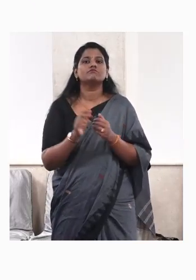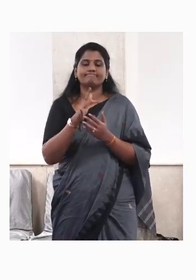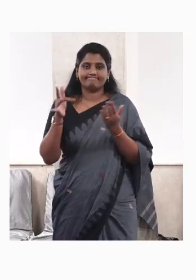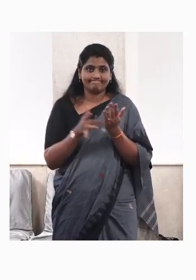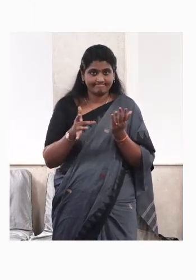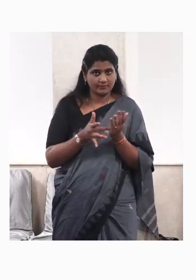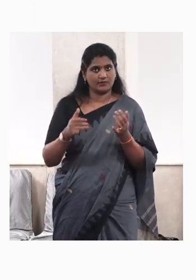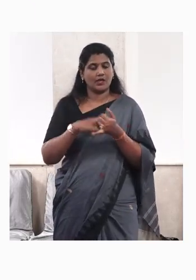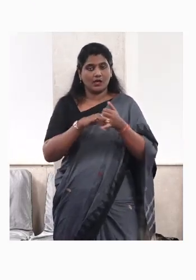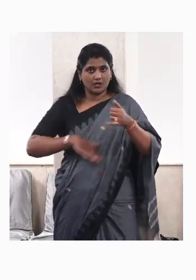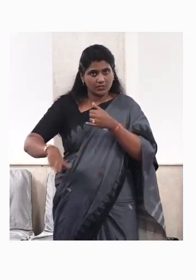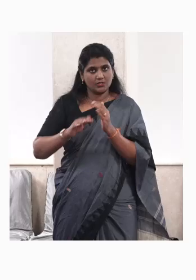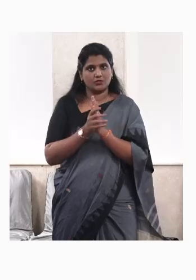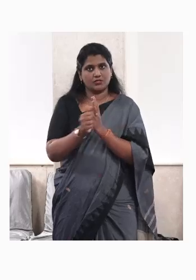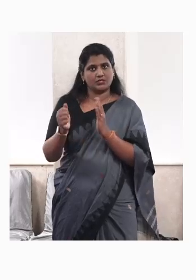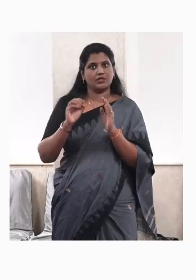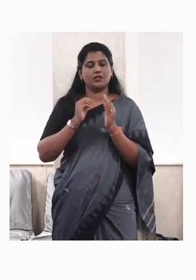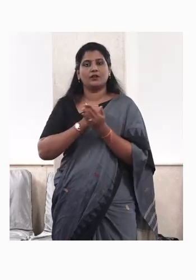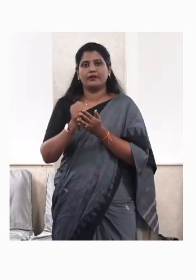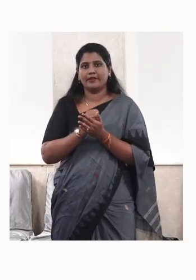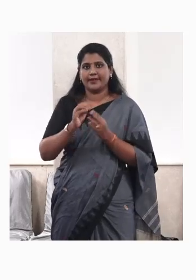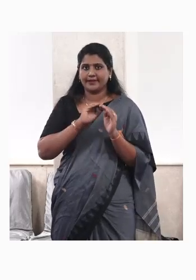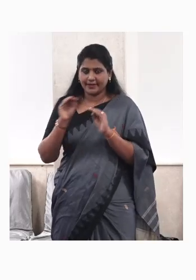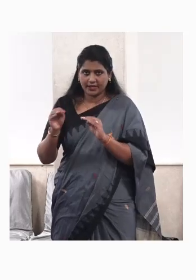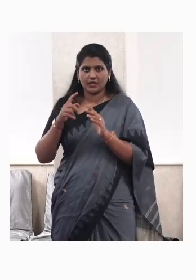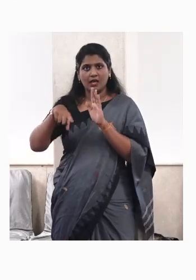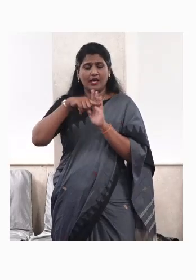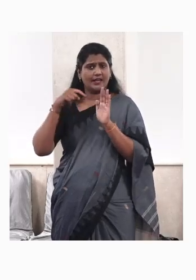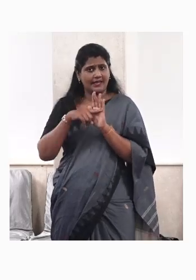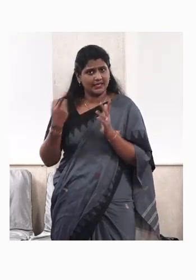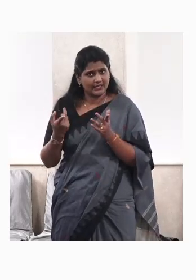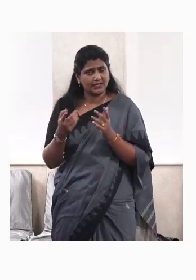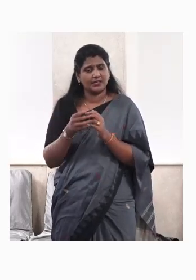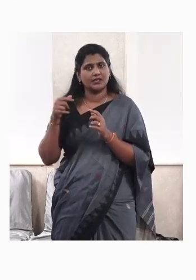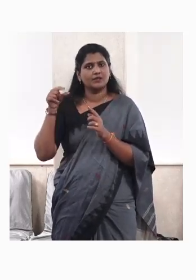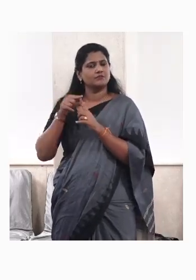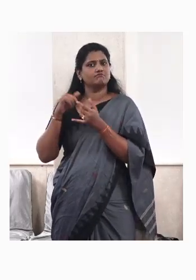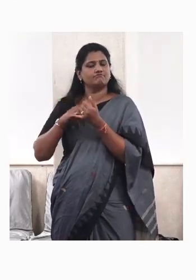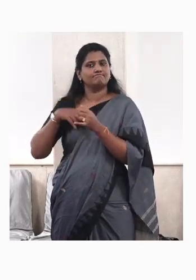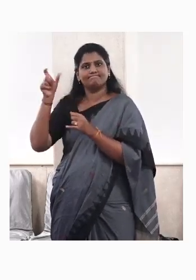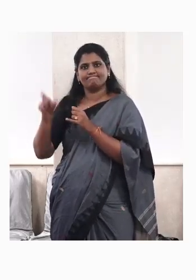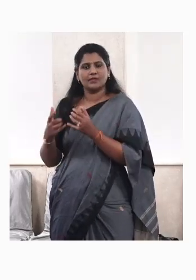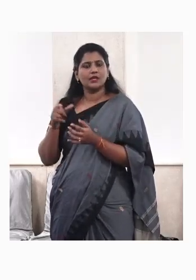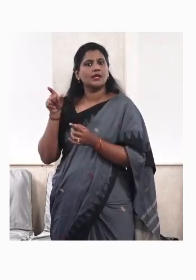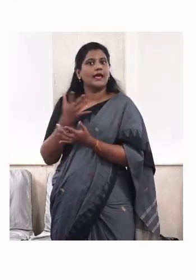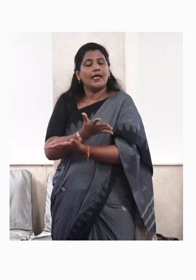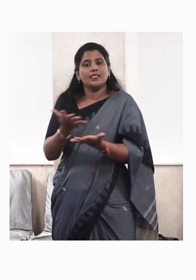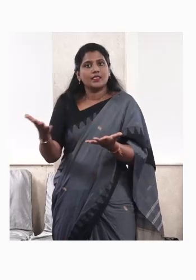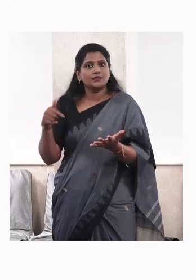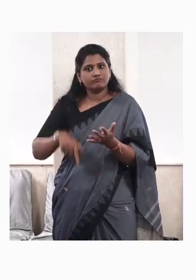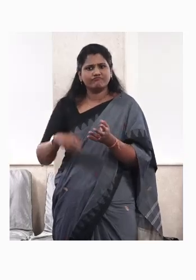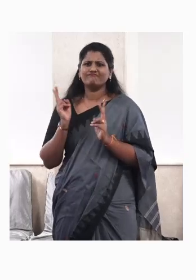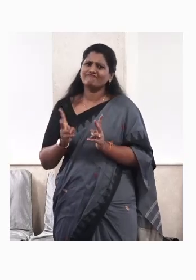like social skills training for residual schizophrenia and all that, negative schizophrenia, this kind of thing I think naturally happens